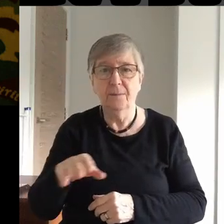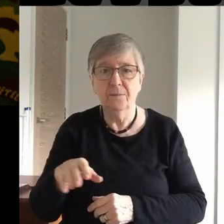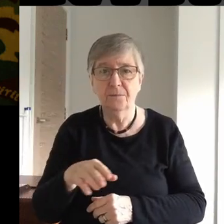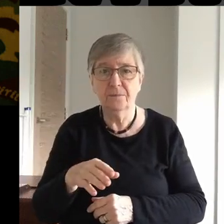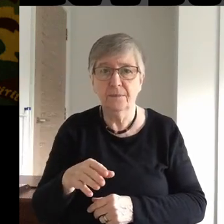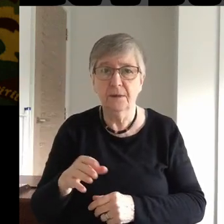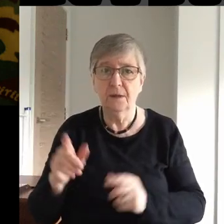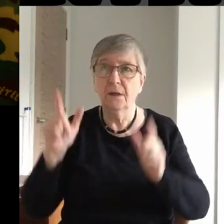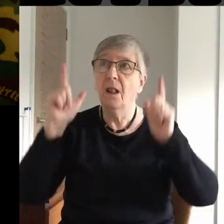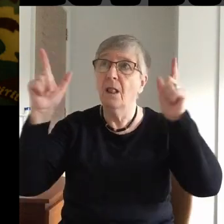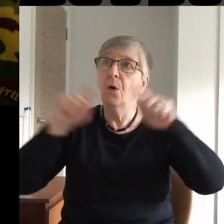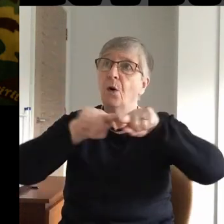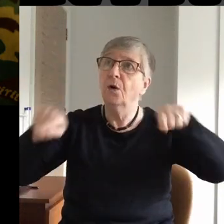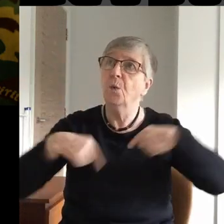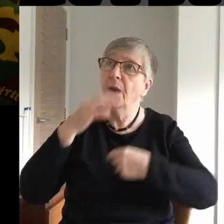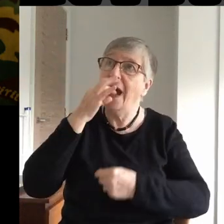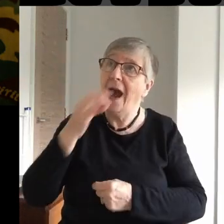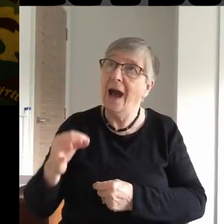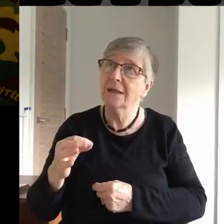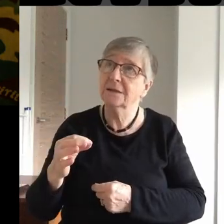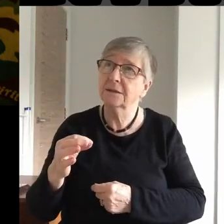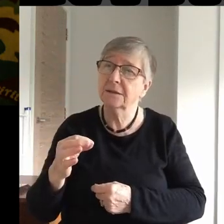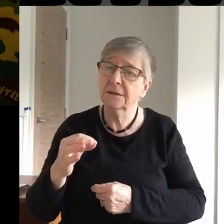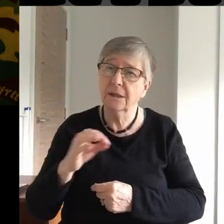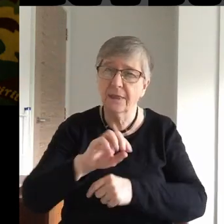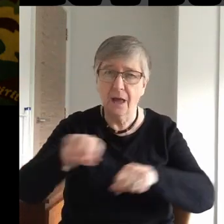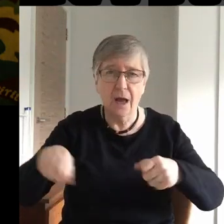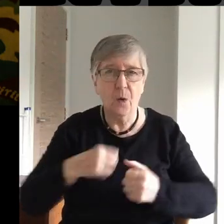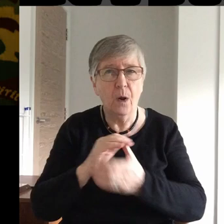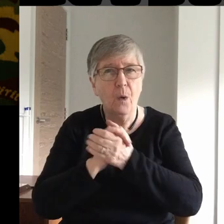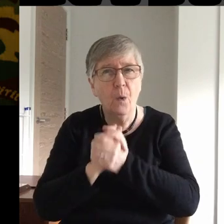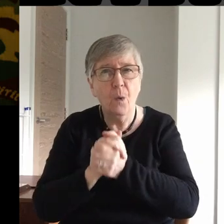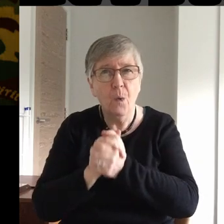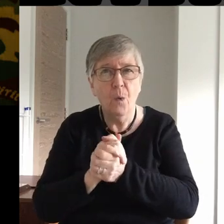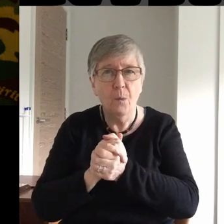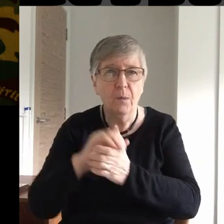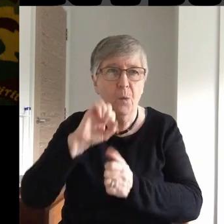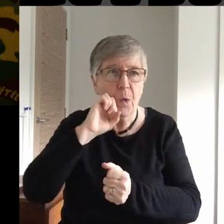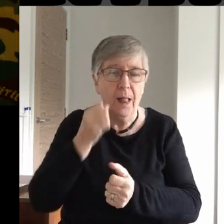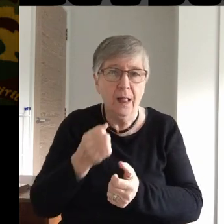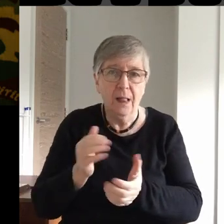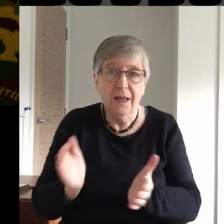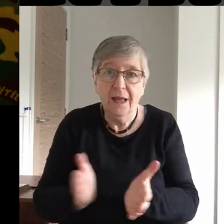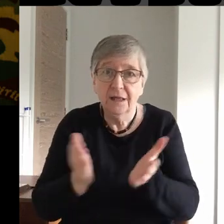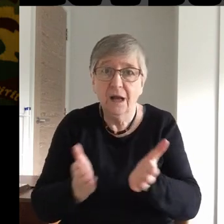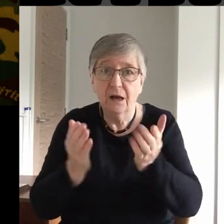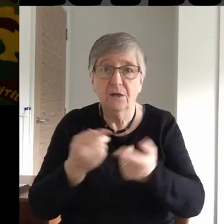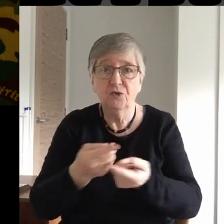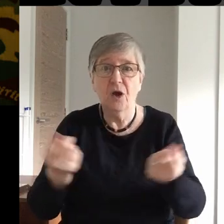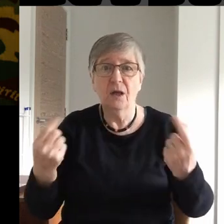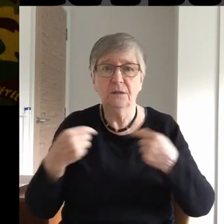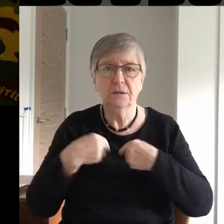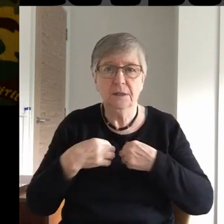And Lord, we ask that that glorious hope indeed might encourage, might inspire us,